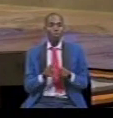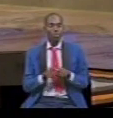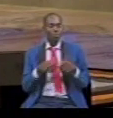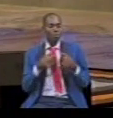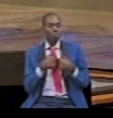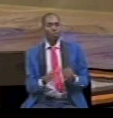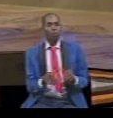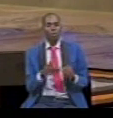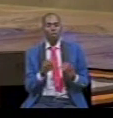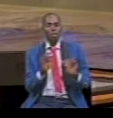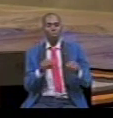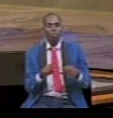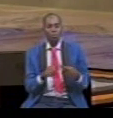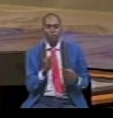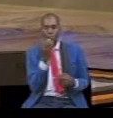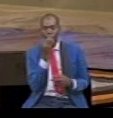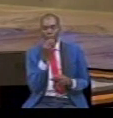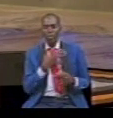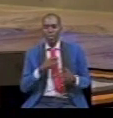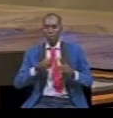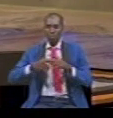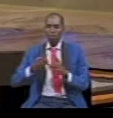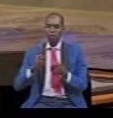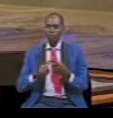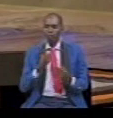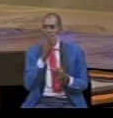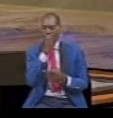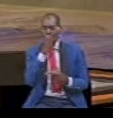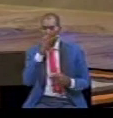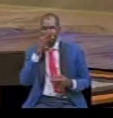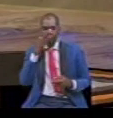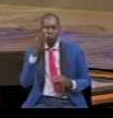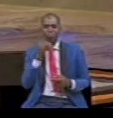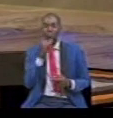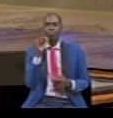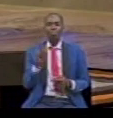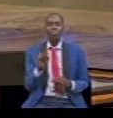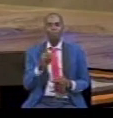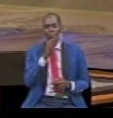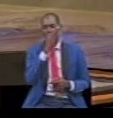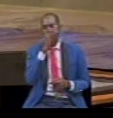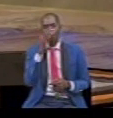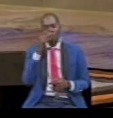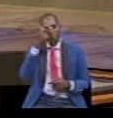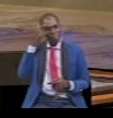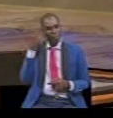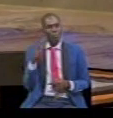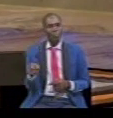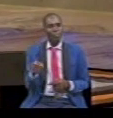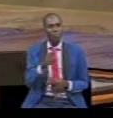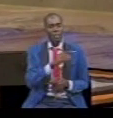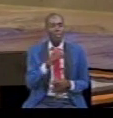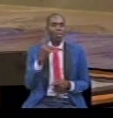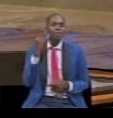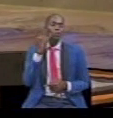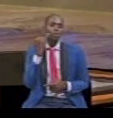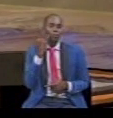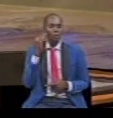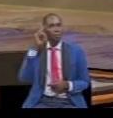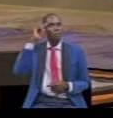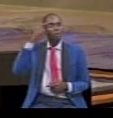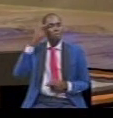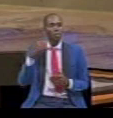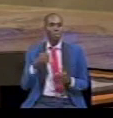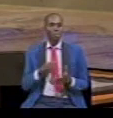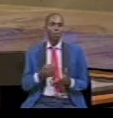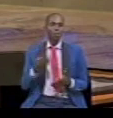and we go on compulsory fasting. Because they supposed it had been a spirit,